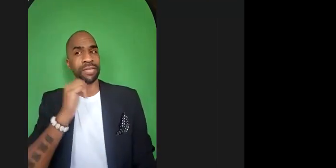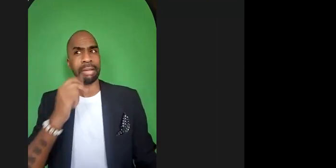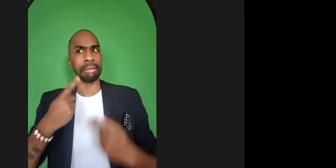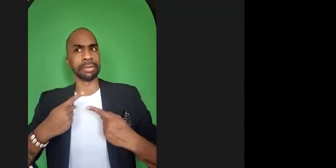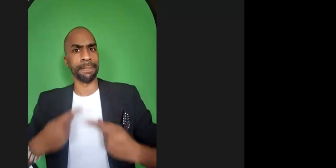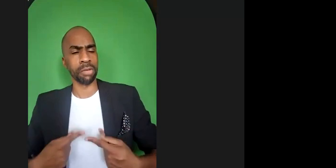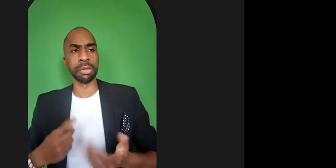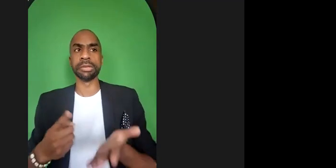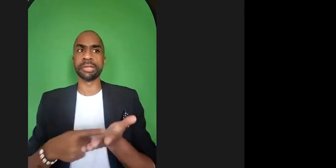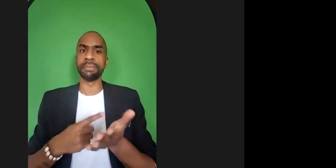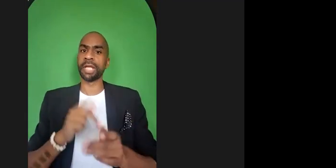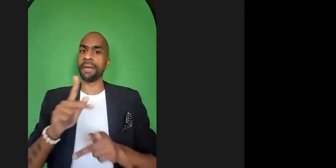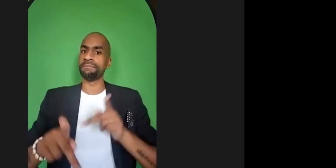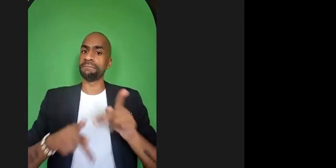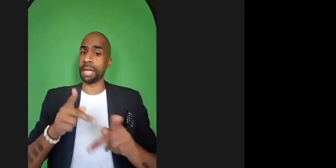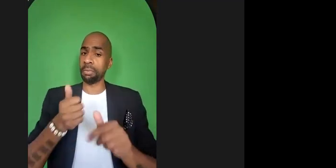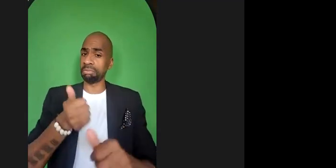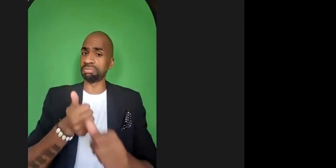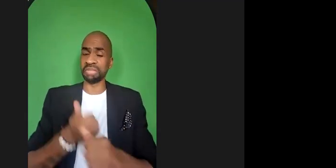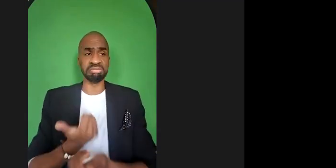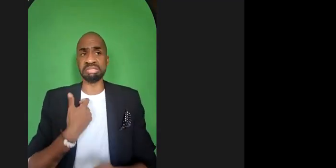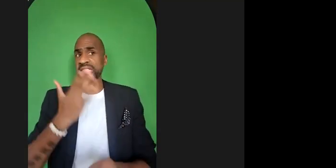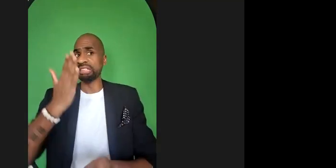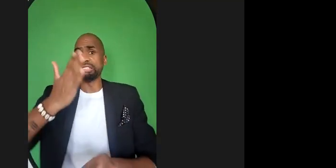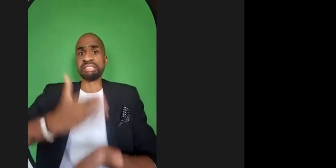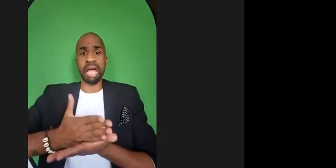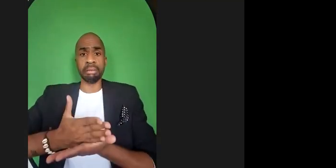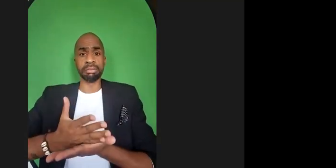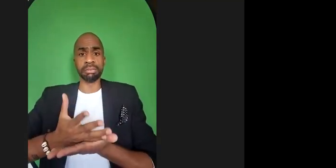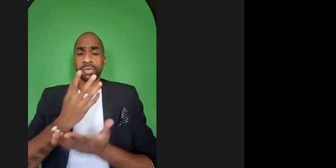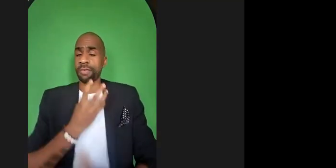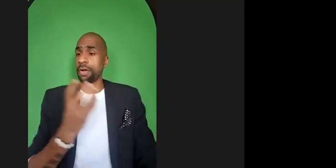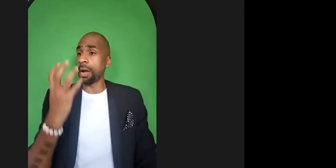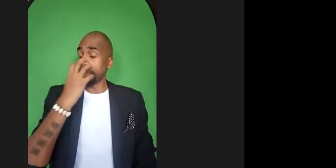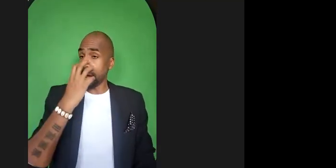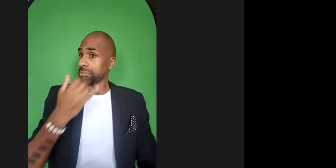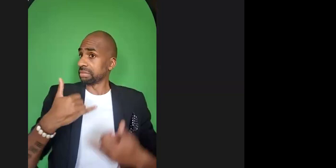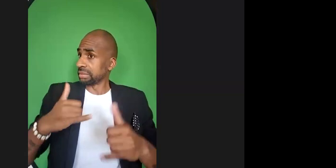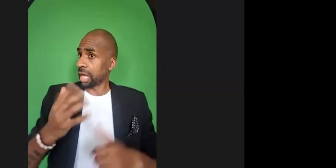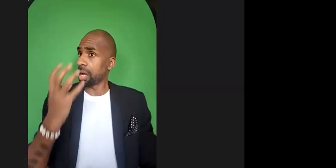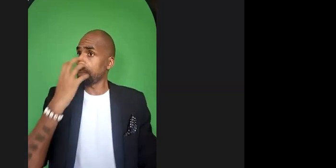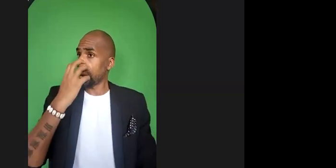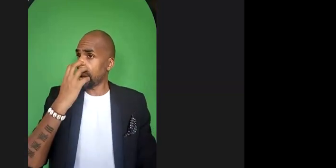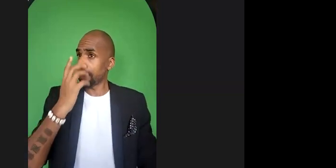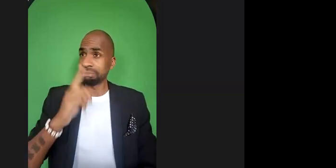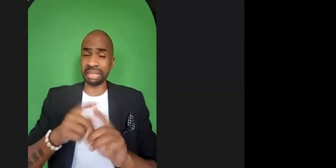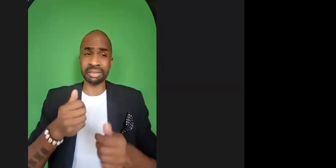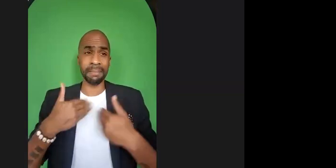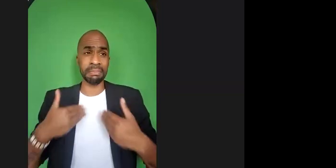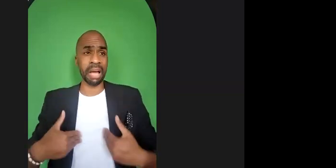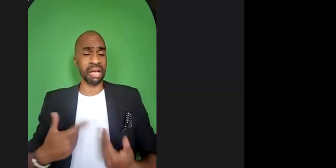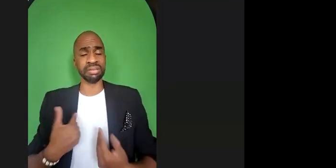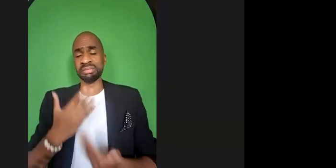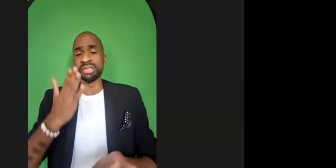with ALS can just stop breathing, even if they are wearing a mask to support their breathing. And so sometimes